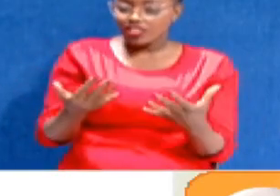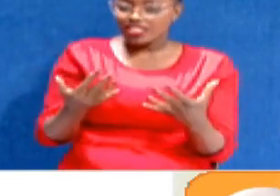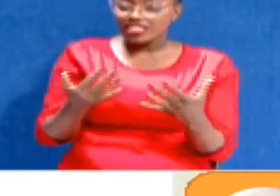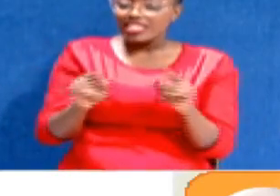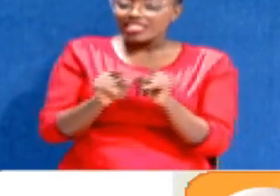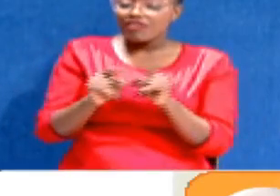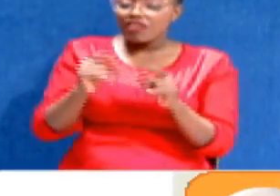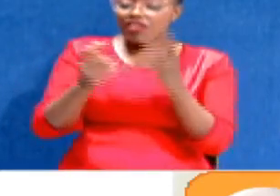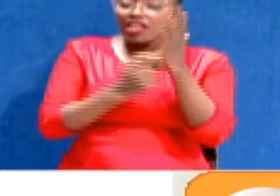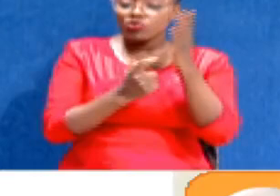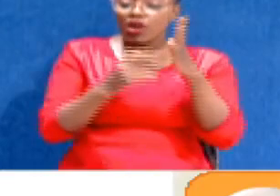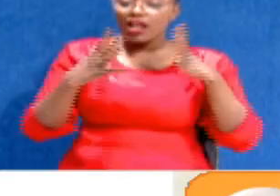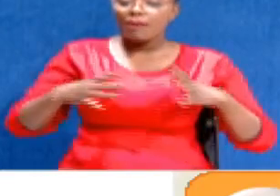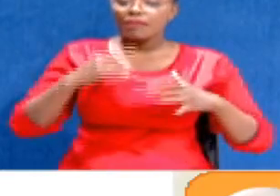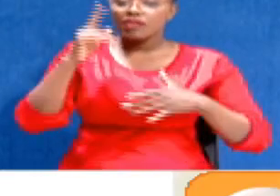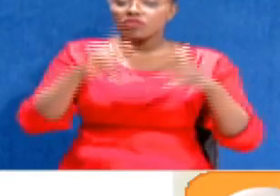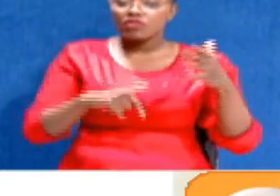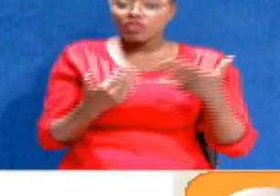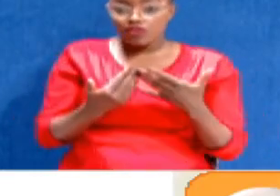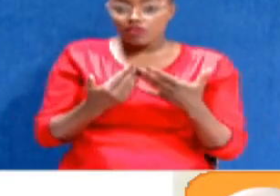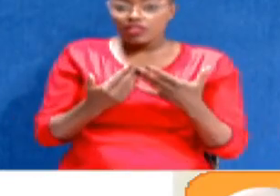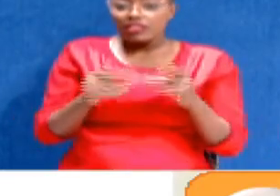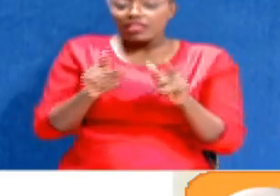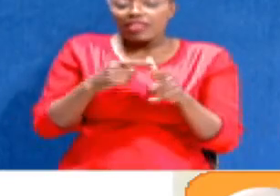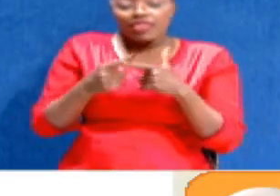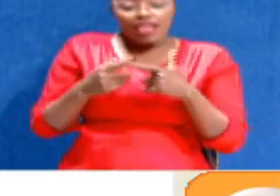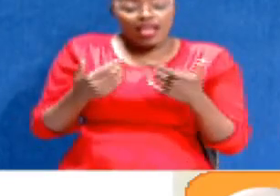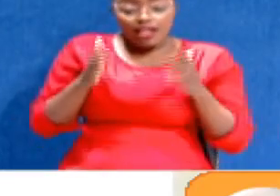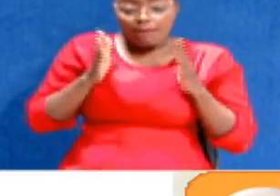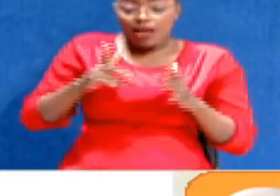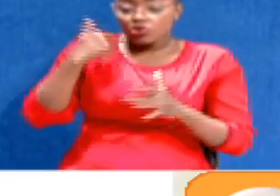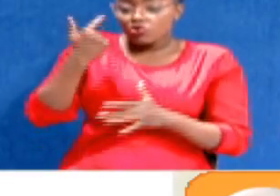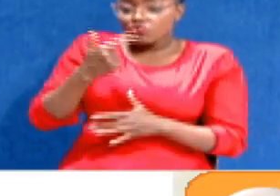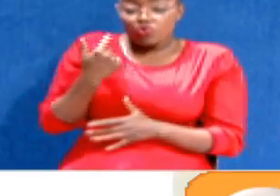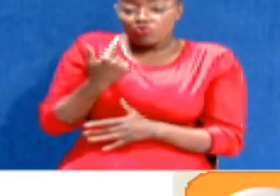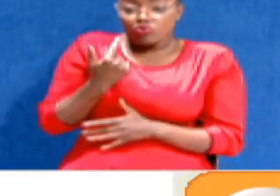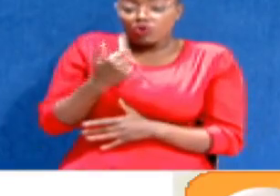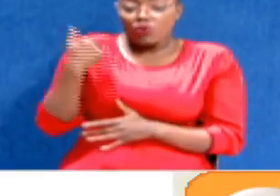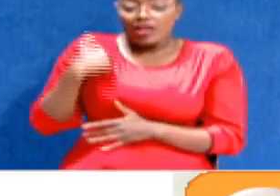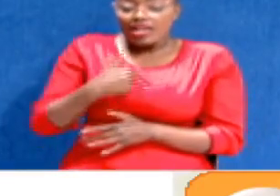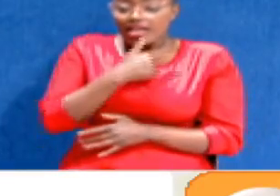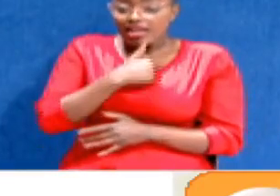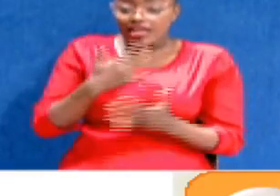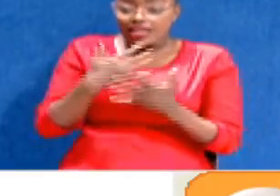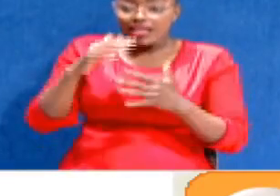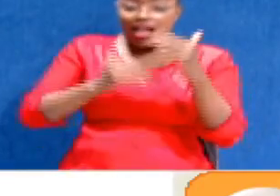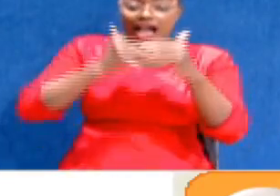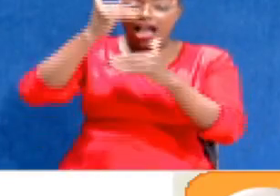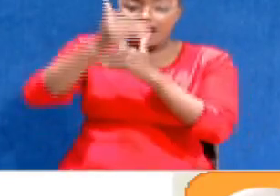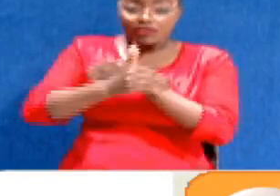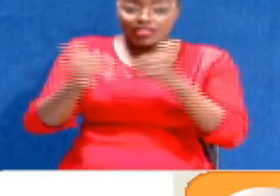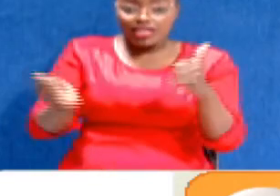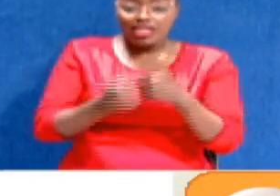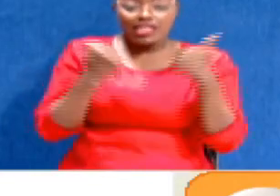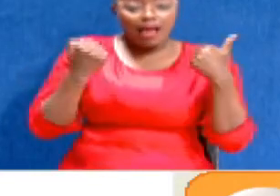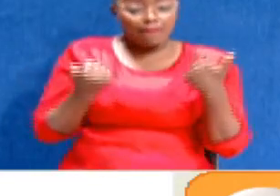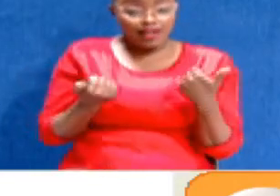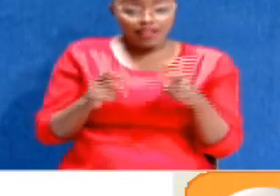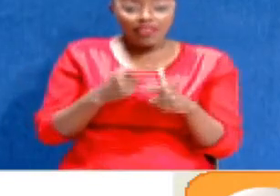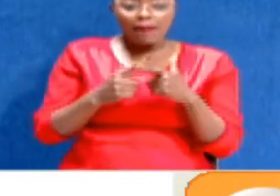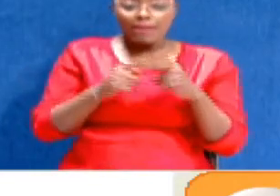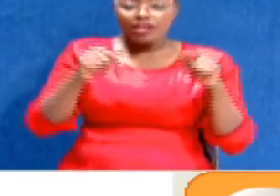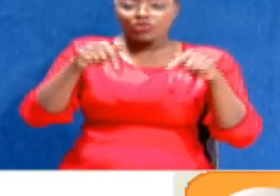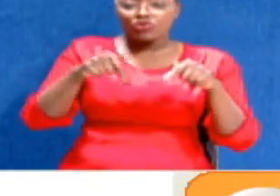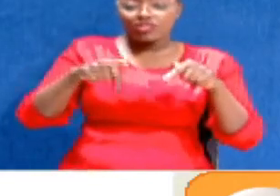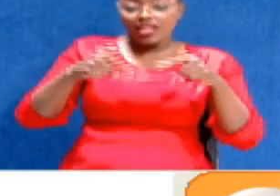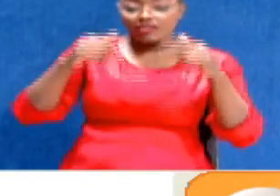know the Swahili people say majuto ni mjuku, meaning that we only regret things after they have happened. But tonight